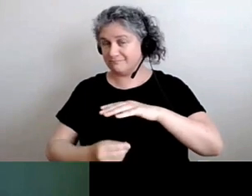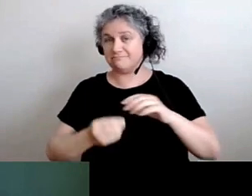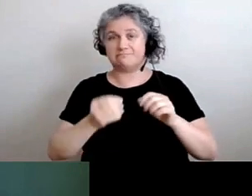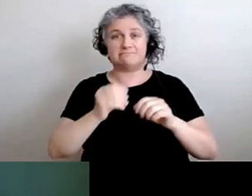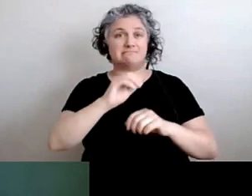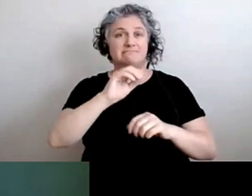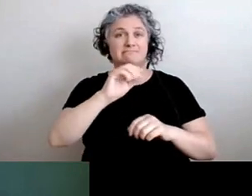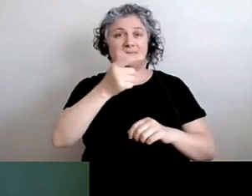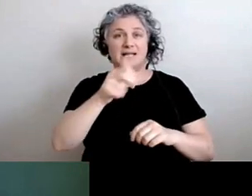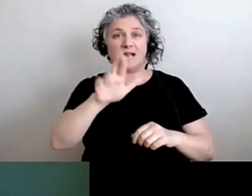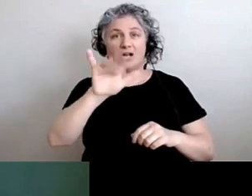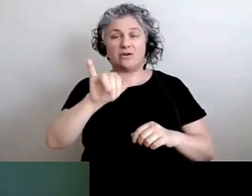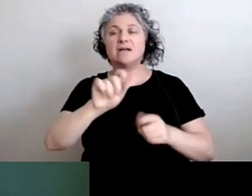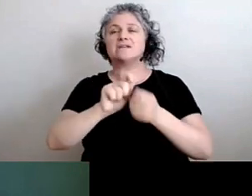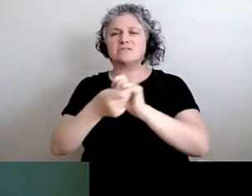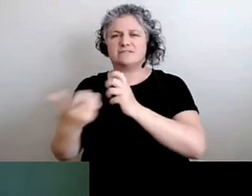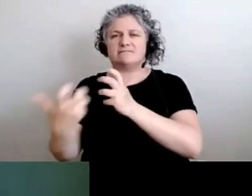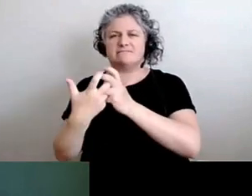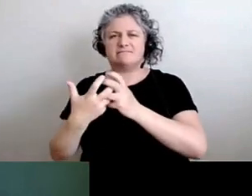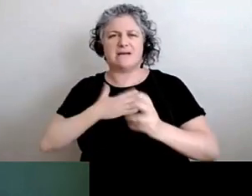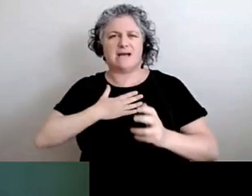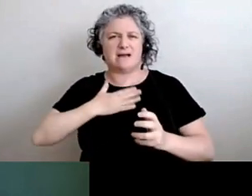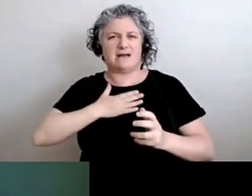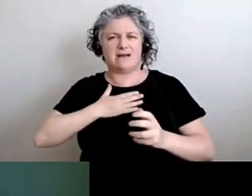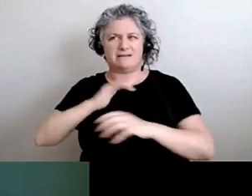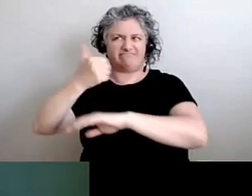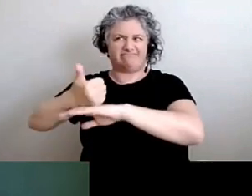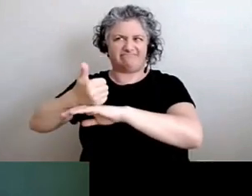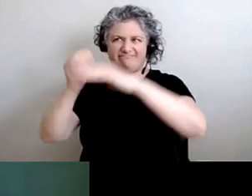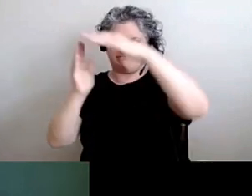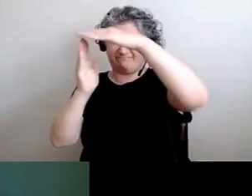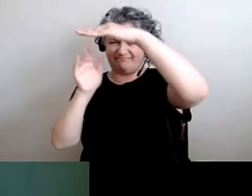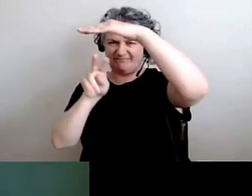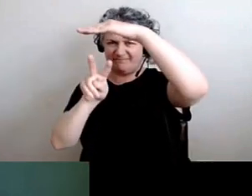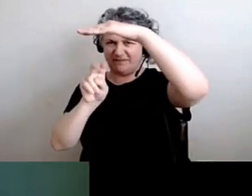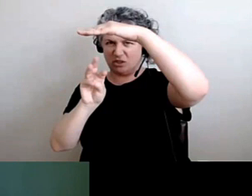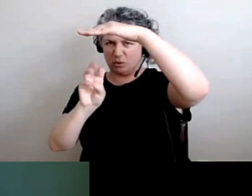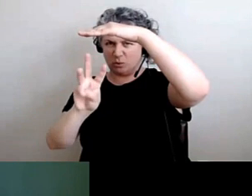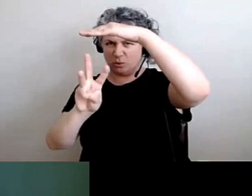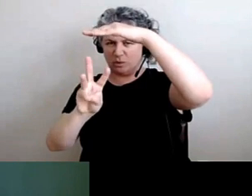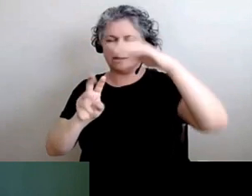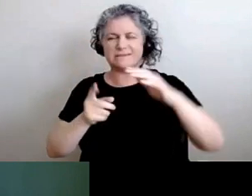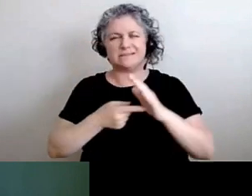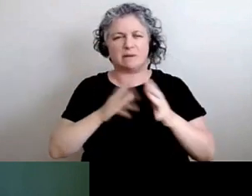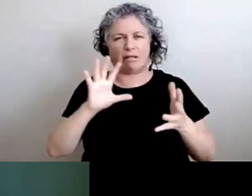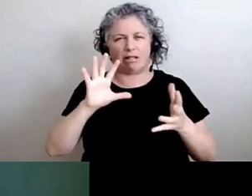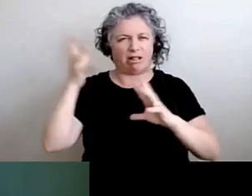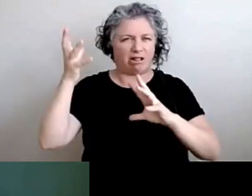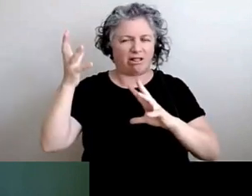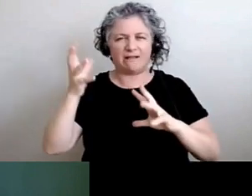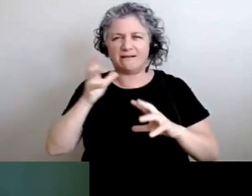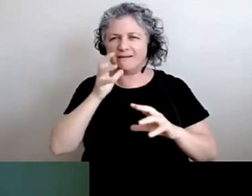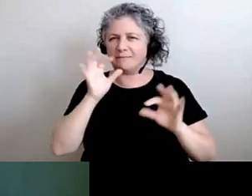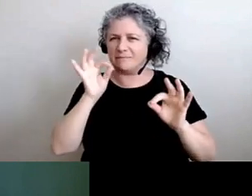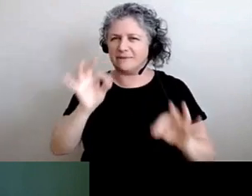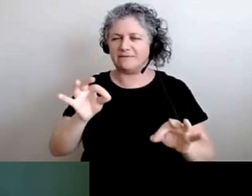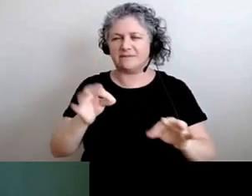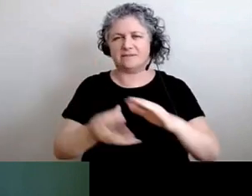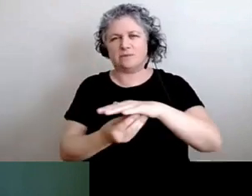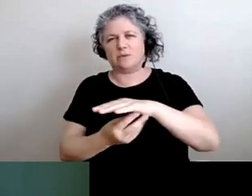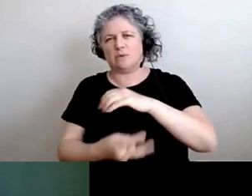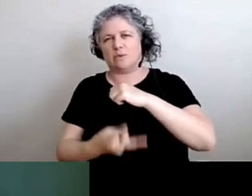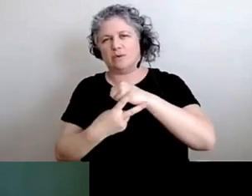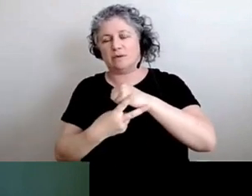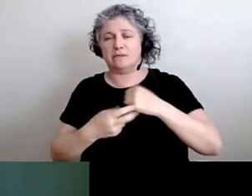view, it switches to gallery view when it records. So sometimes there's a bit of a glitch in the way we are recorded. We are trying our best to make